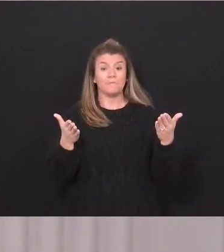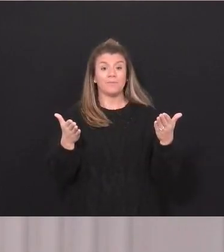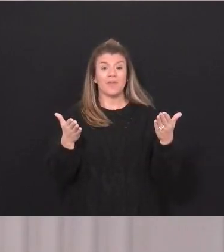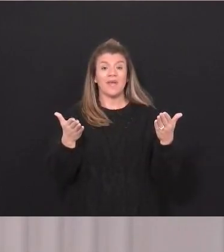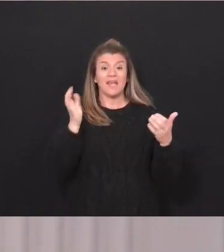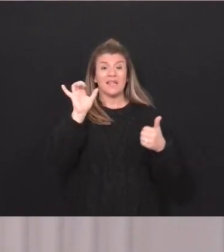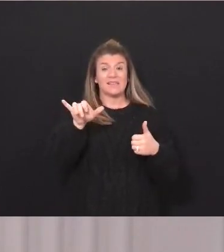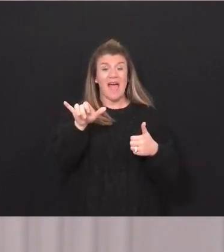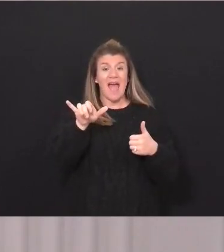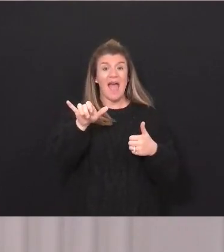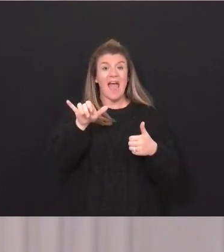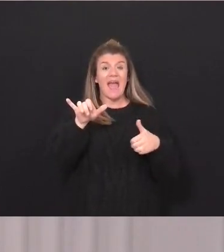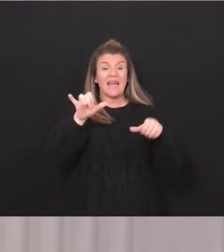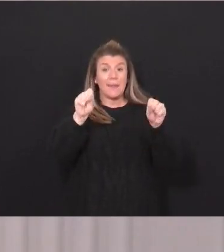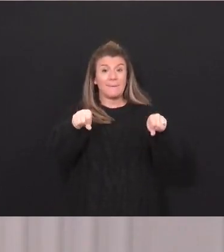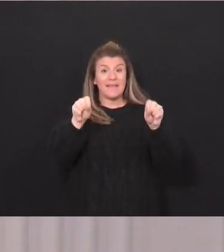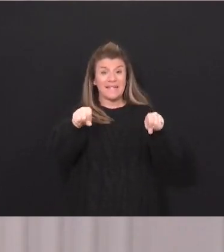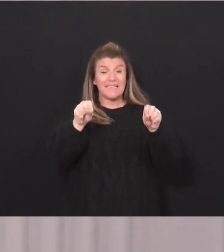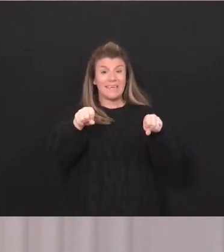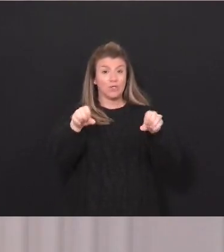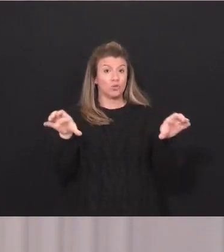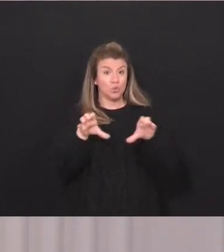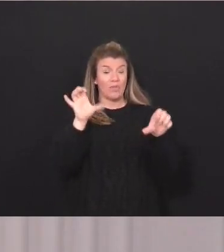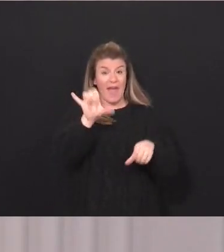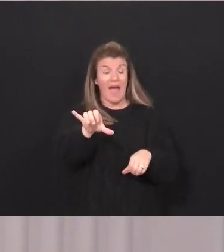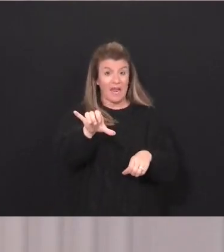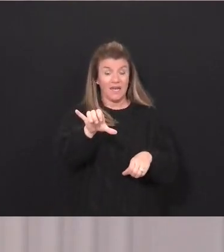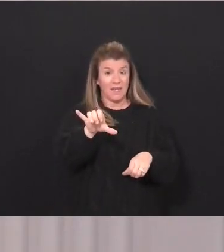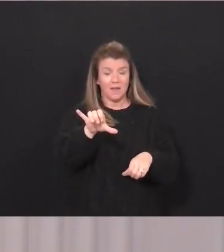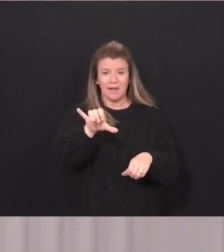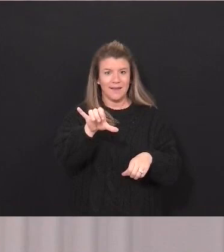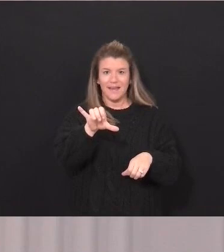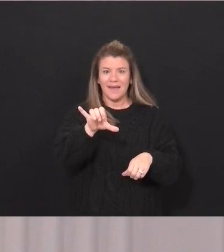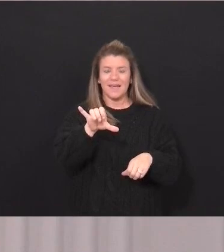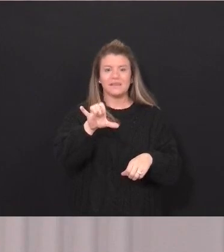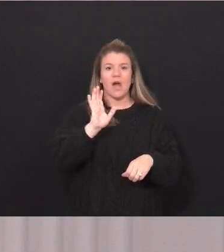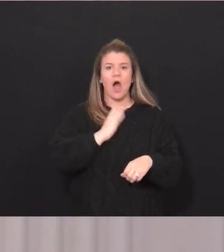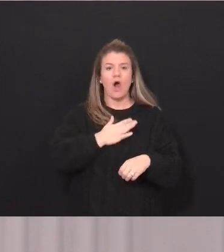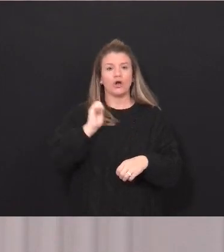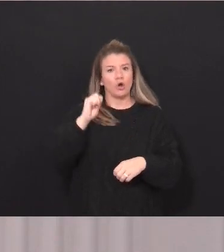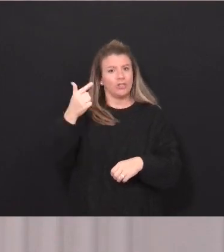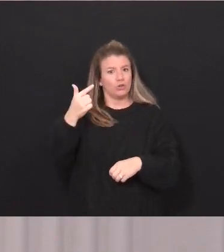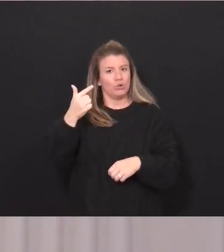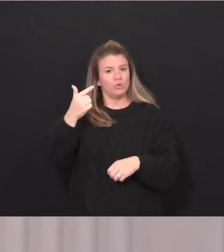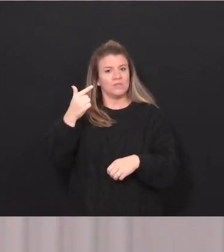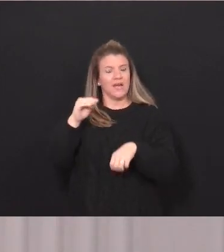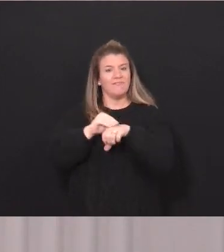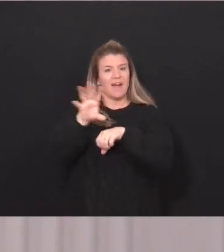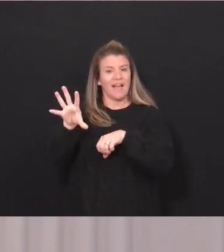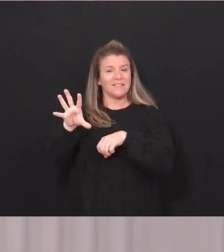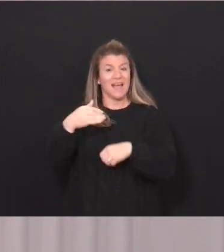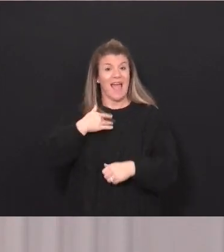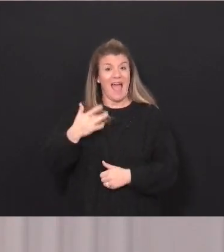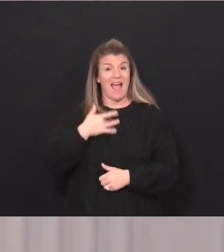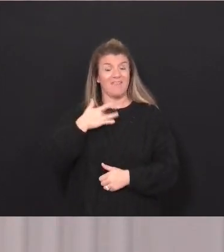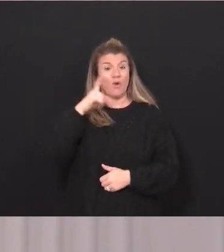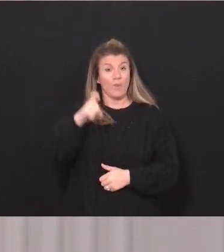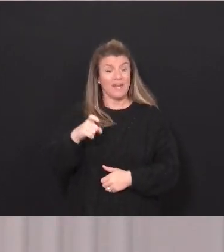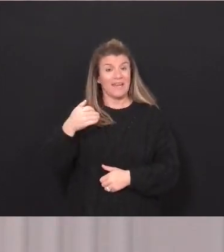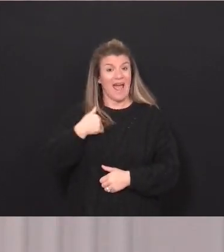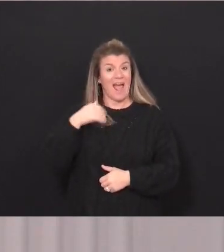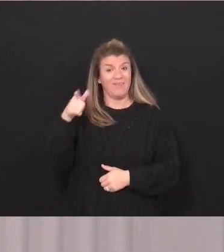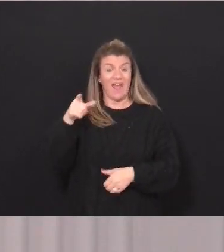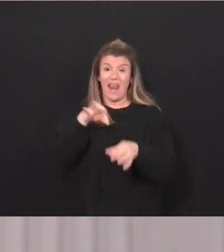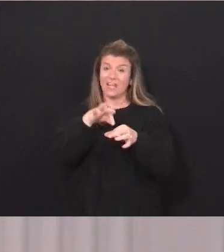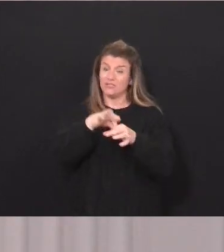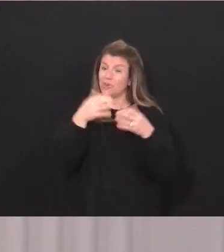the ability to do so, I think, rests, and the Attorney General has advised that it can, but I think we need to get this election over with in